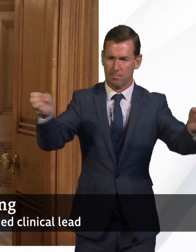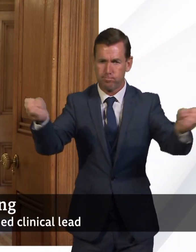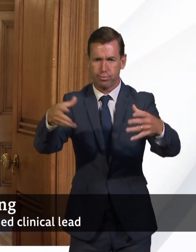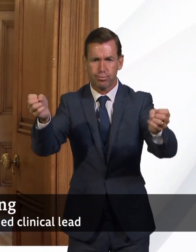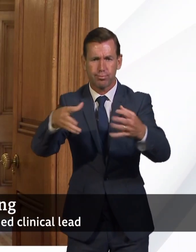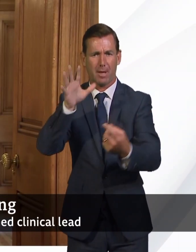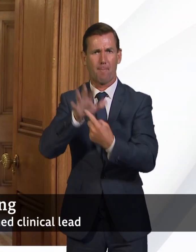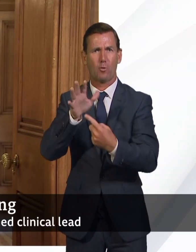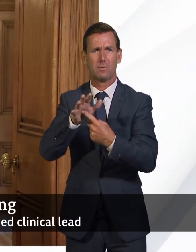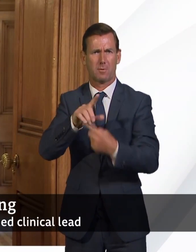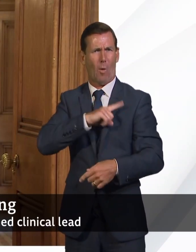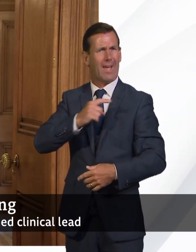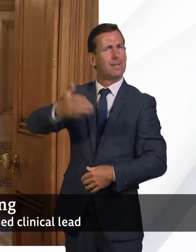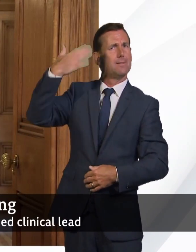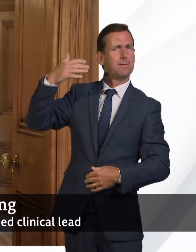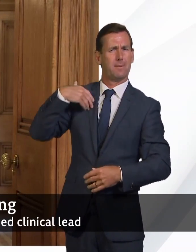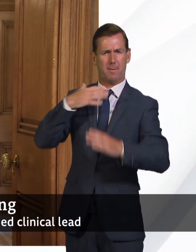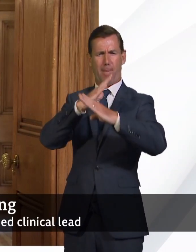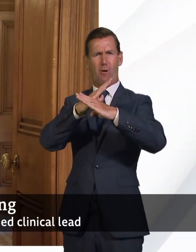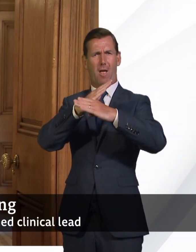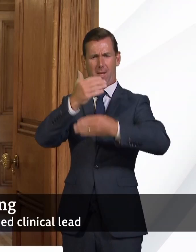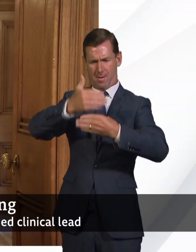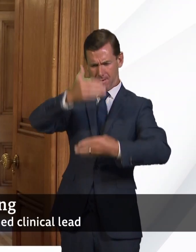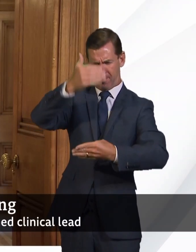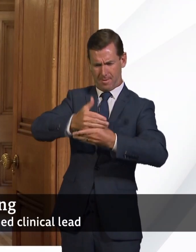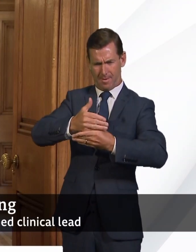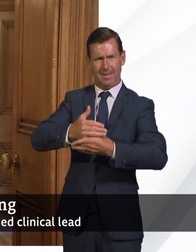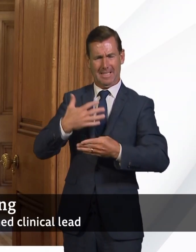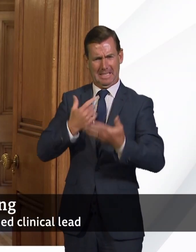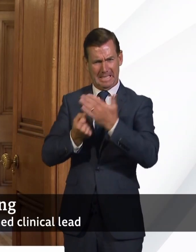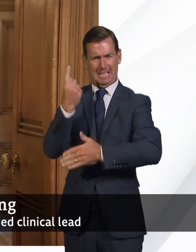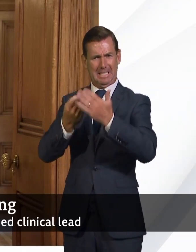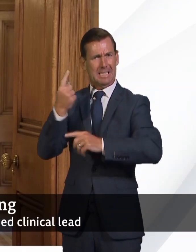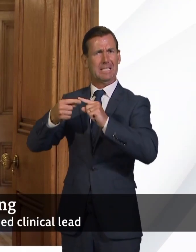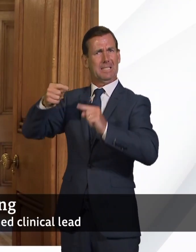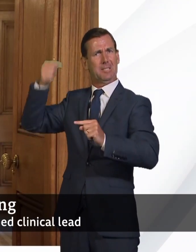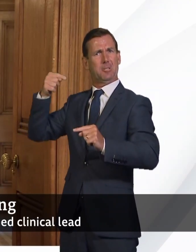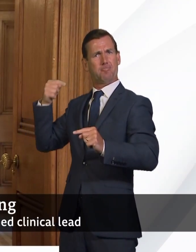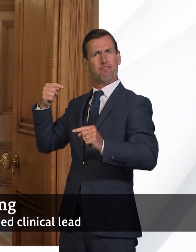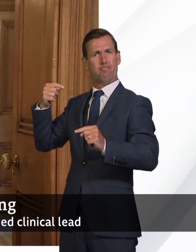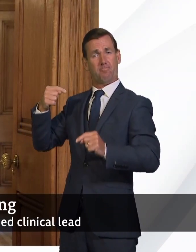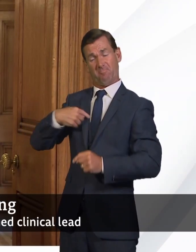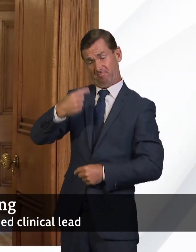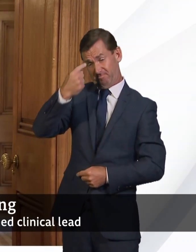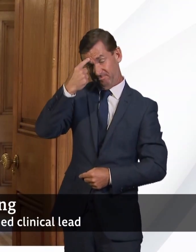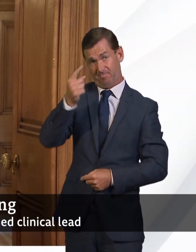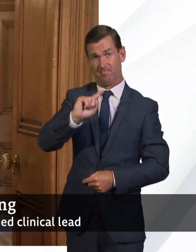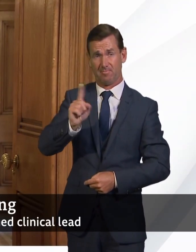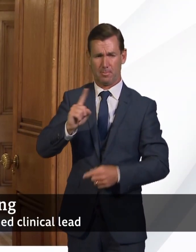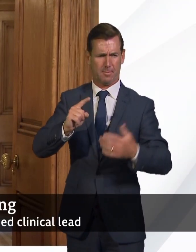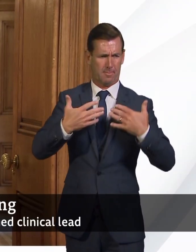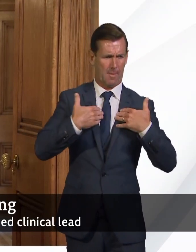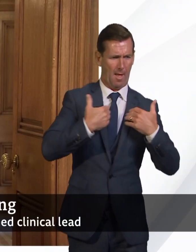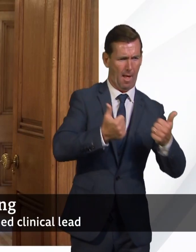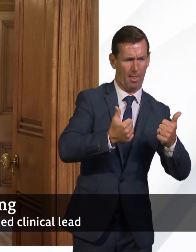barriers despite the system, not because of it. And my view is that health and social care have a common